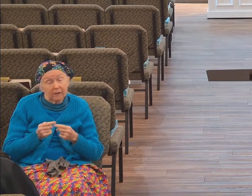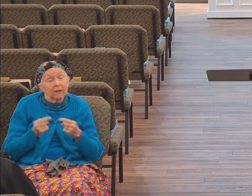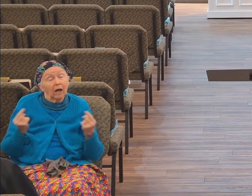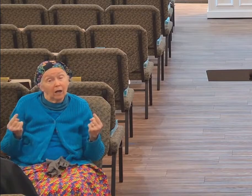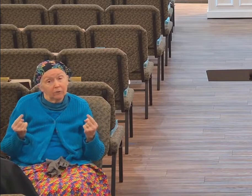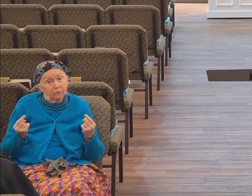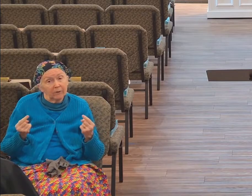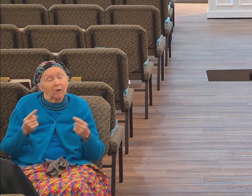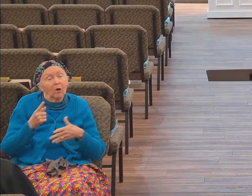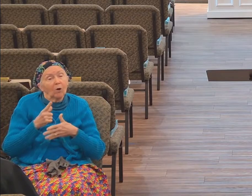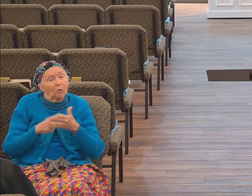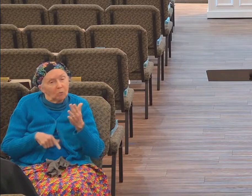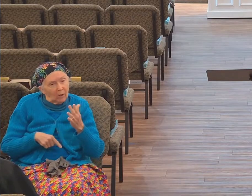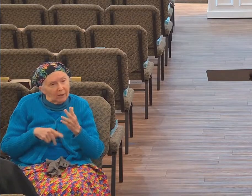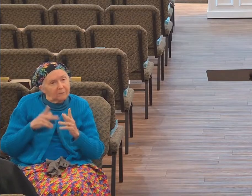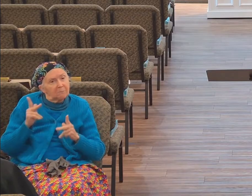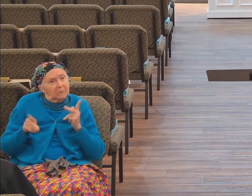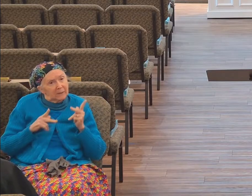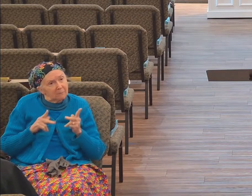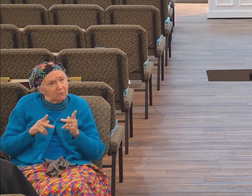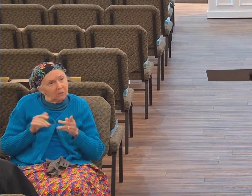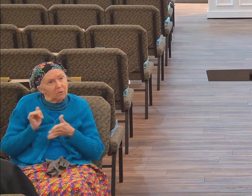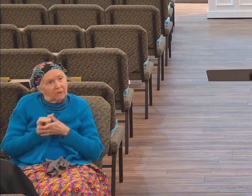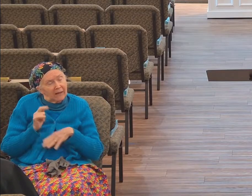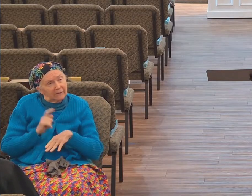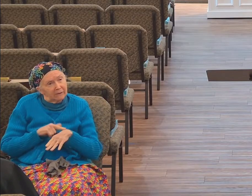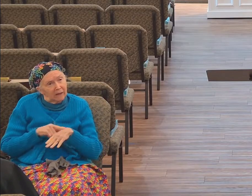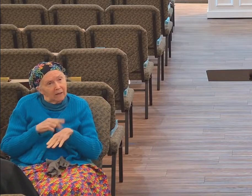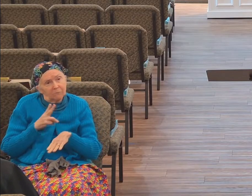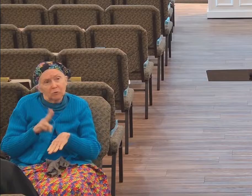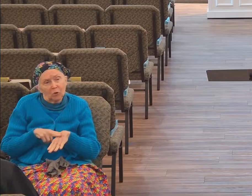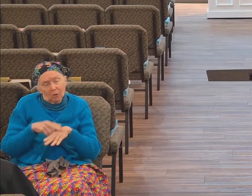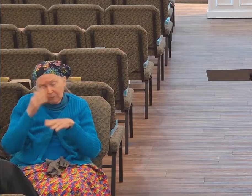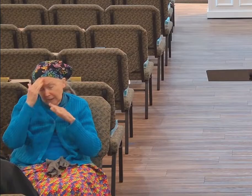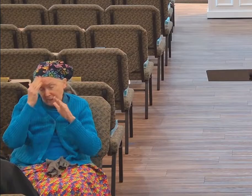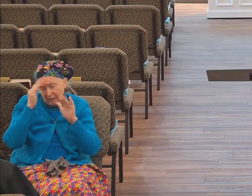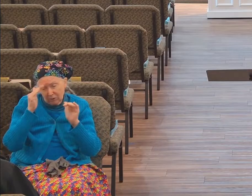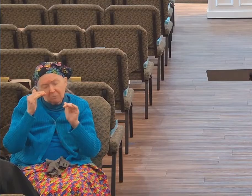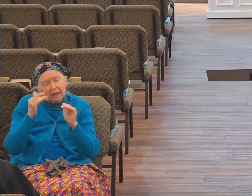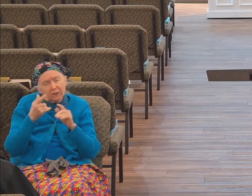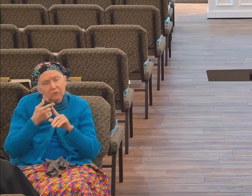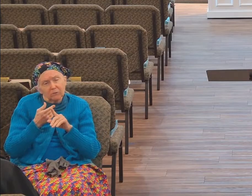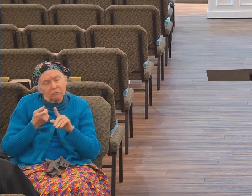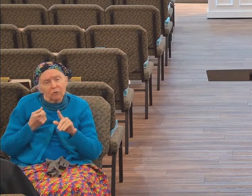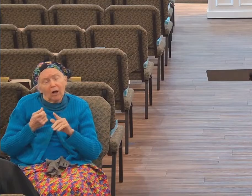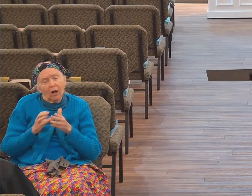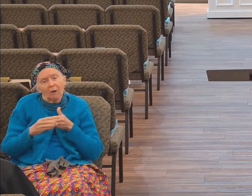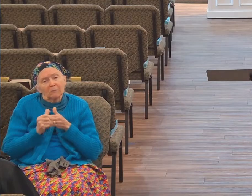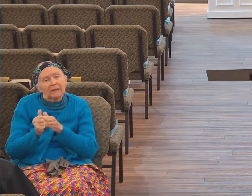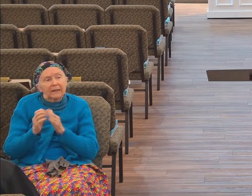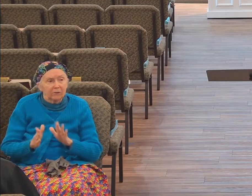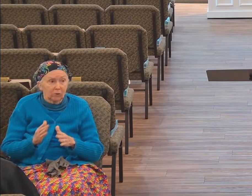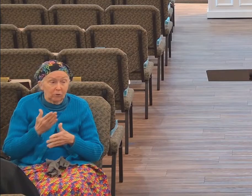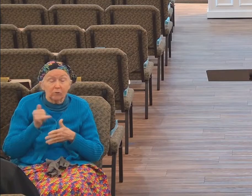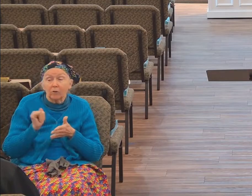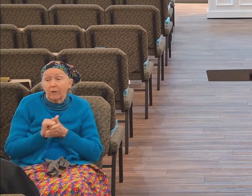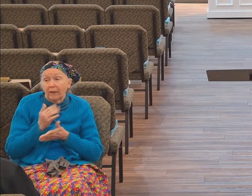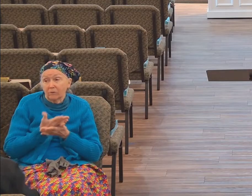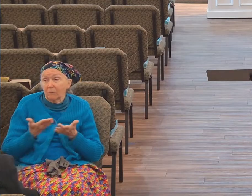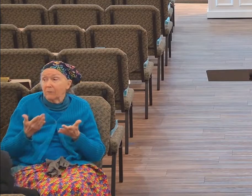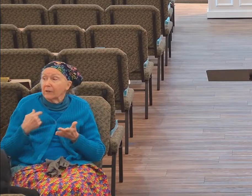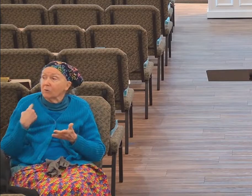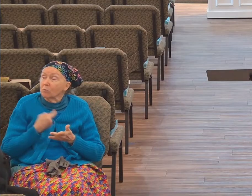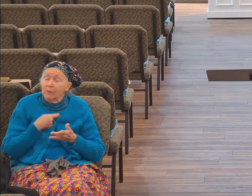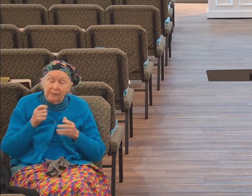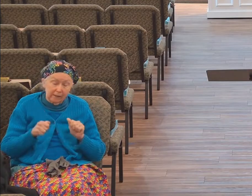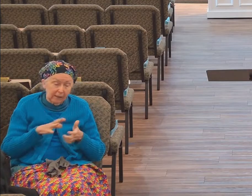normally expect from leaders, and I think that it's something that we can all learn from, even marvel at, and the fact that he